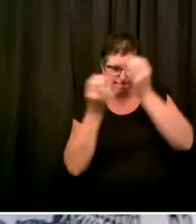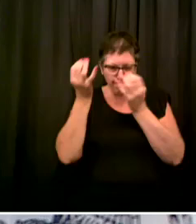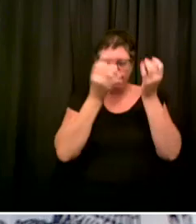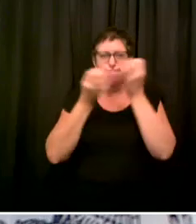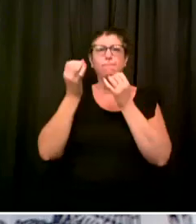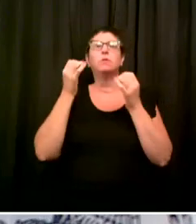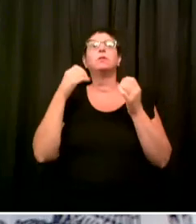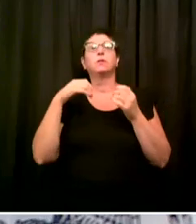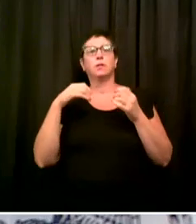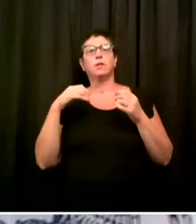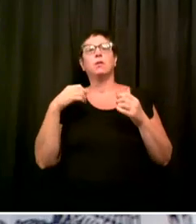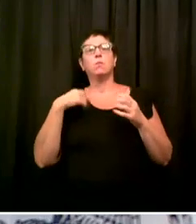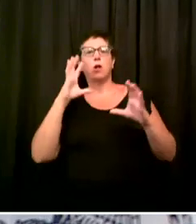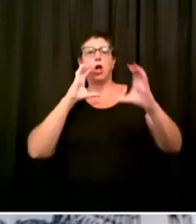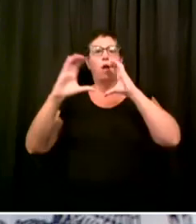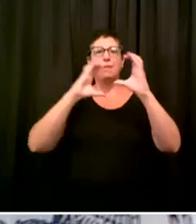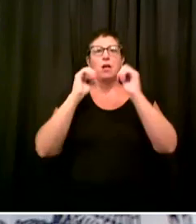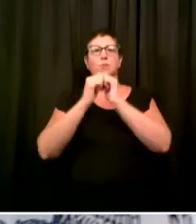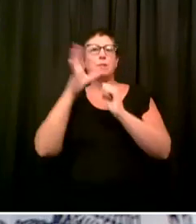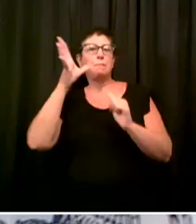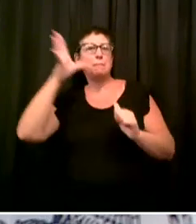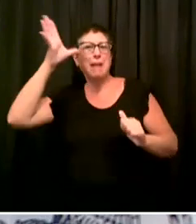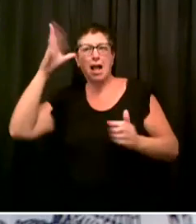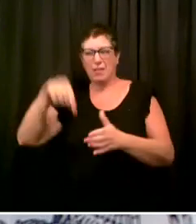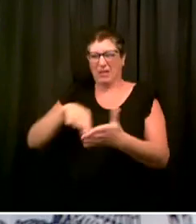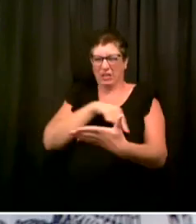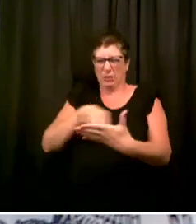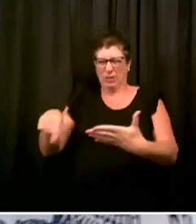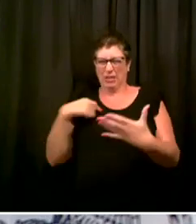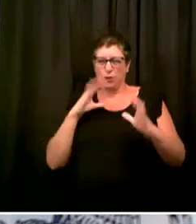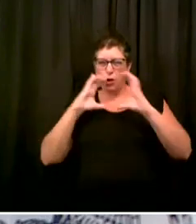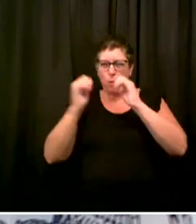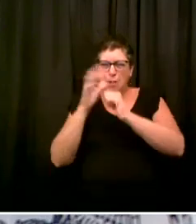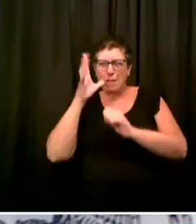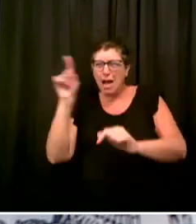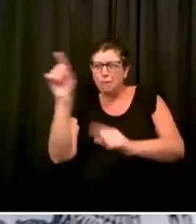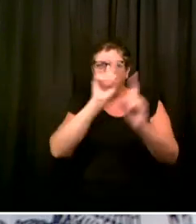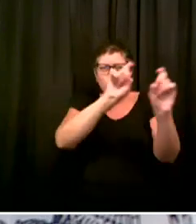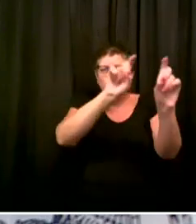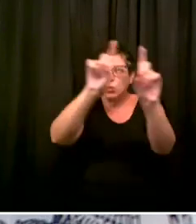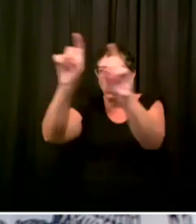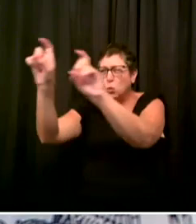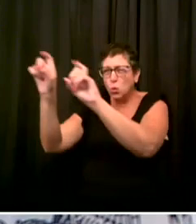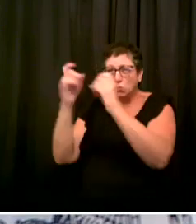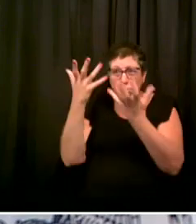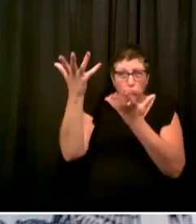of the schedules. So I think the pieces are coming together. Go ahead.